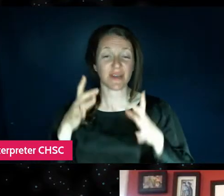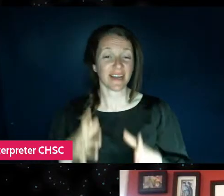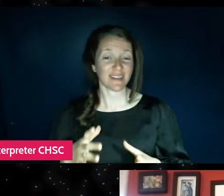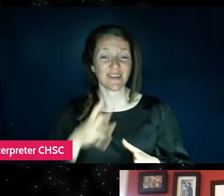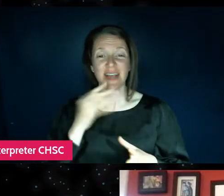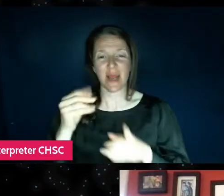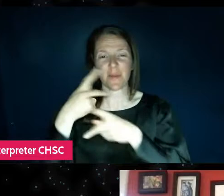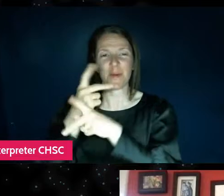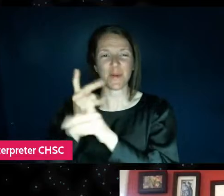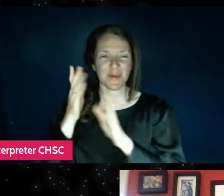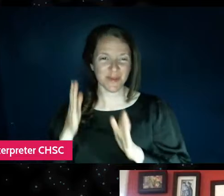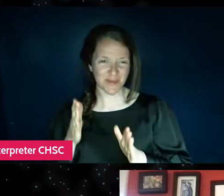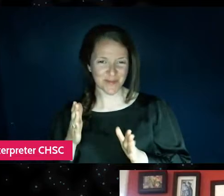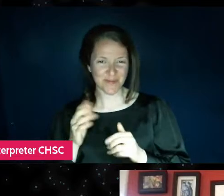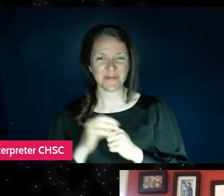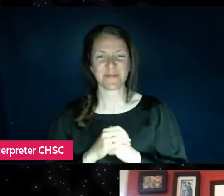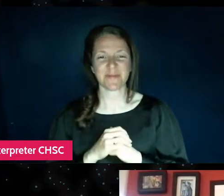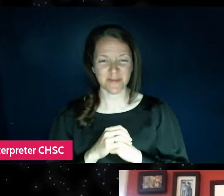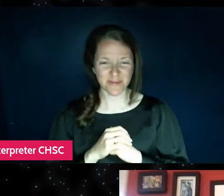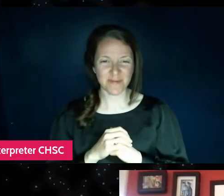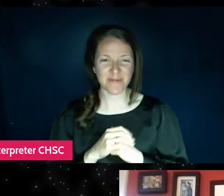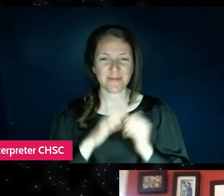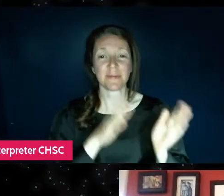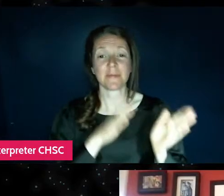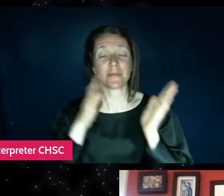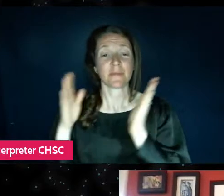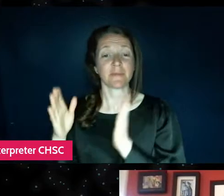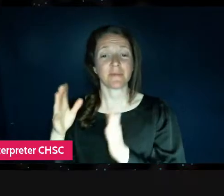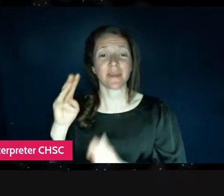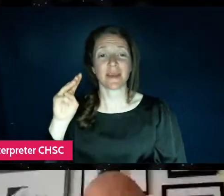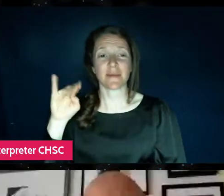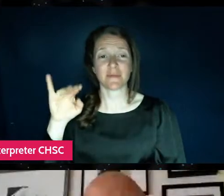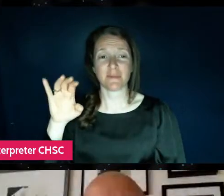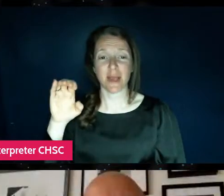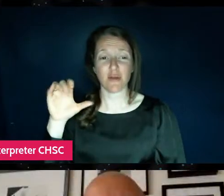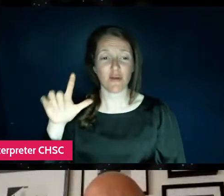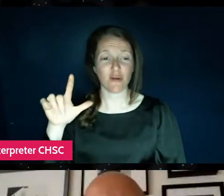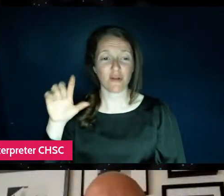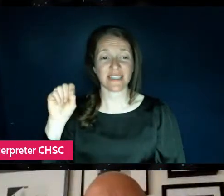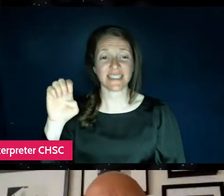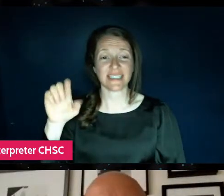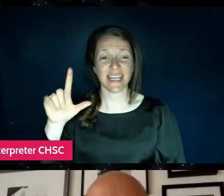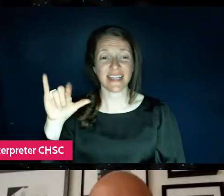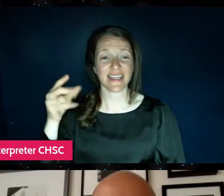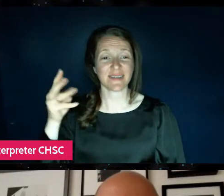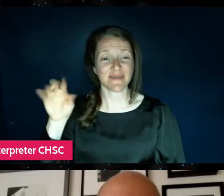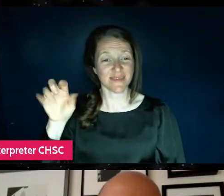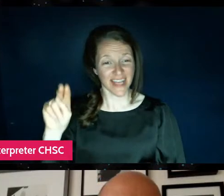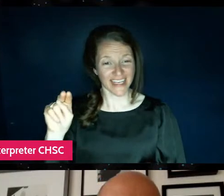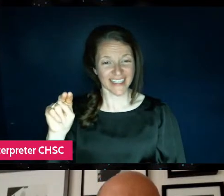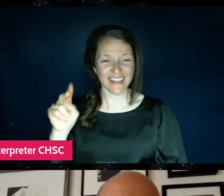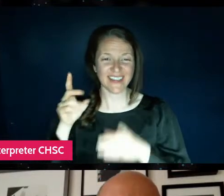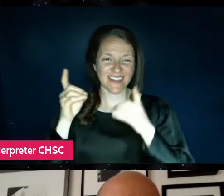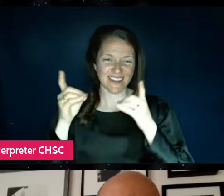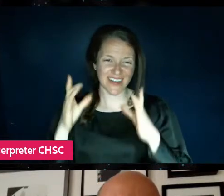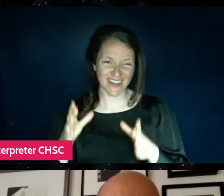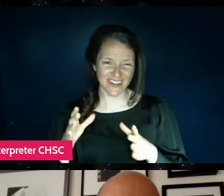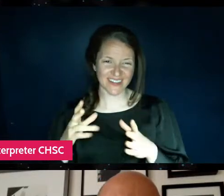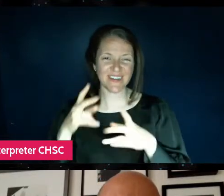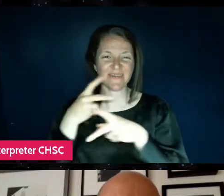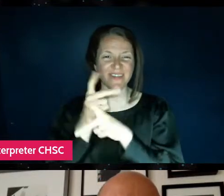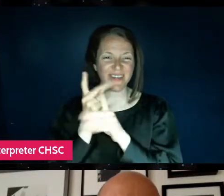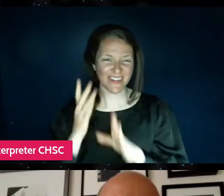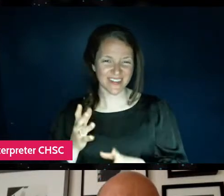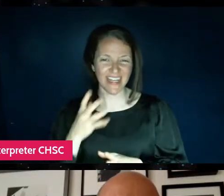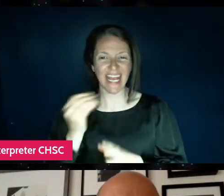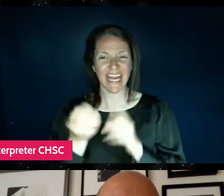and producer. We also have Michael Seligman, who is the director, producer, and